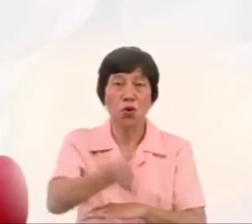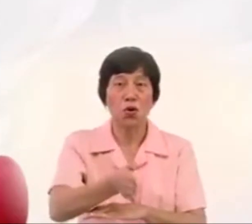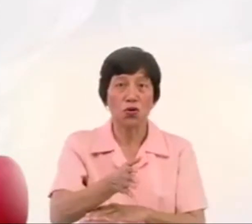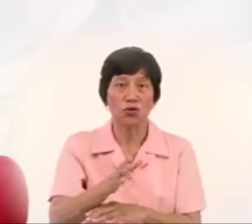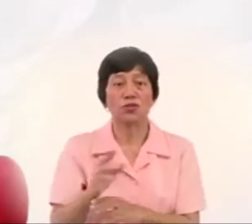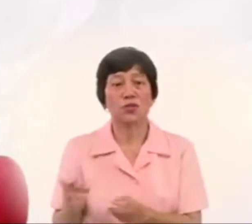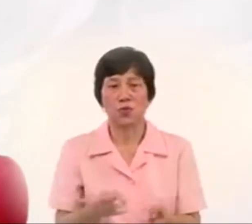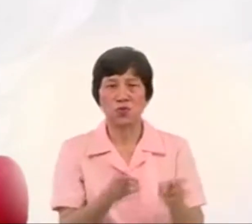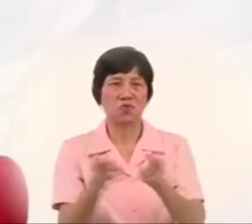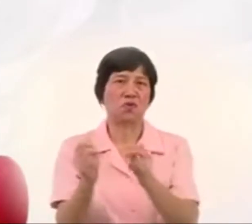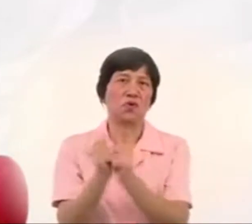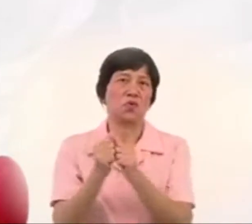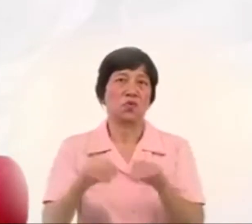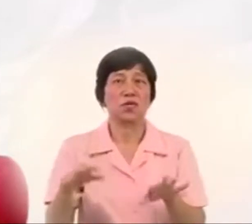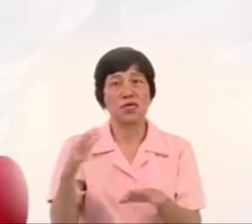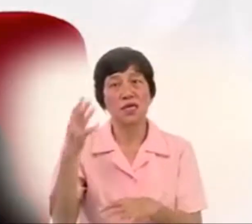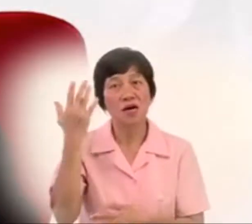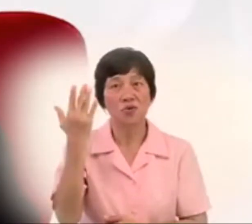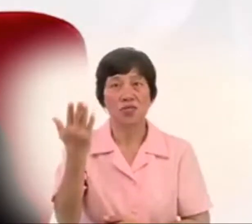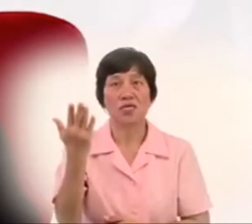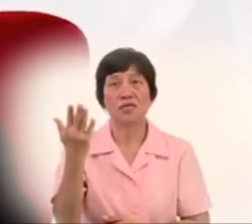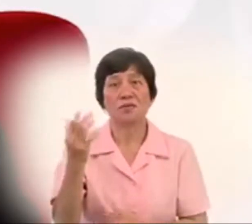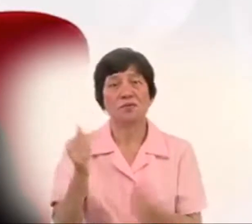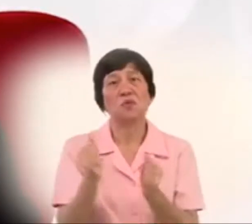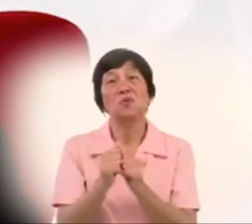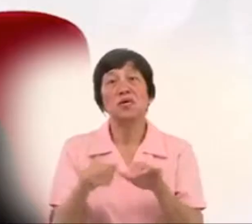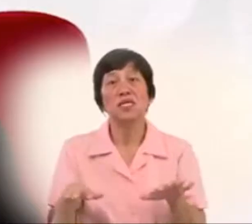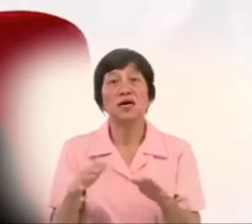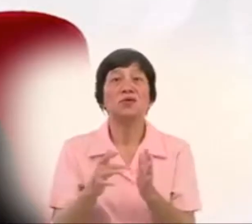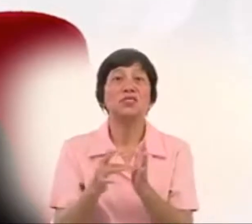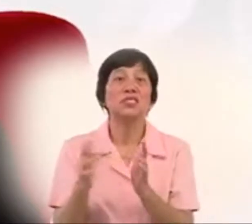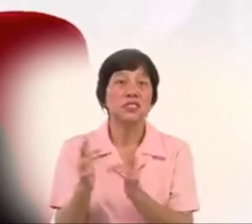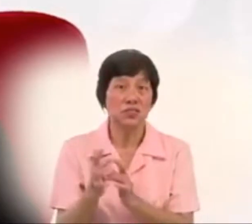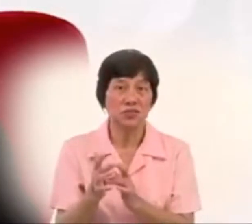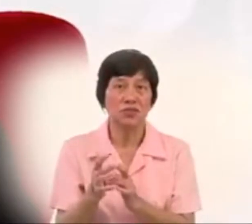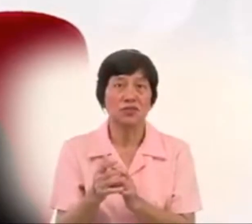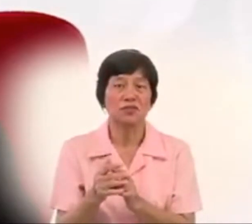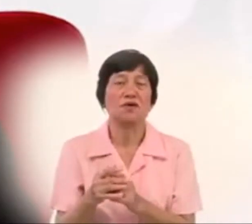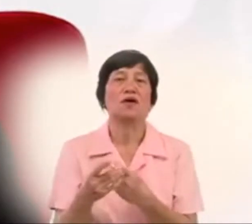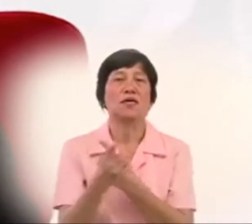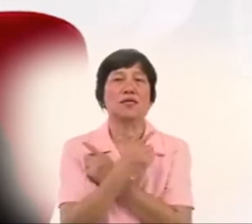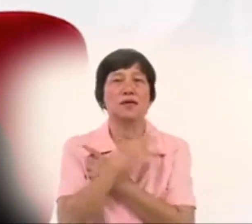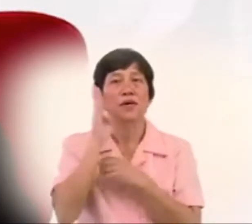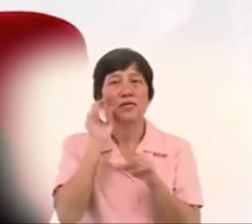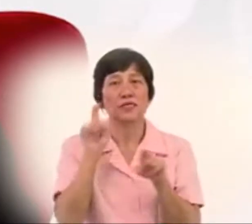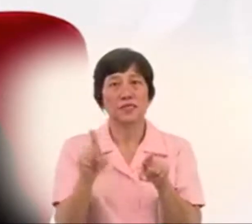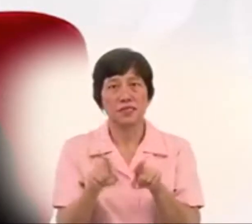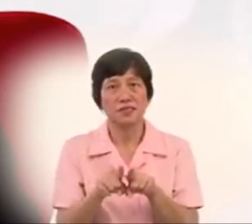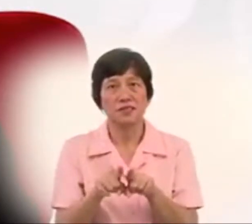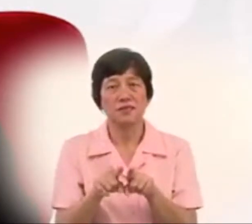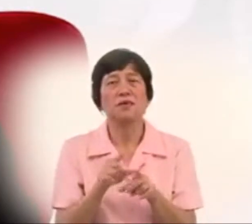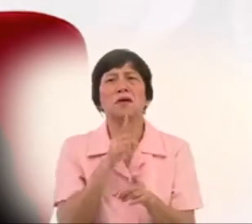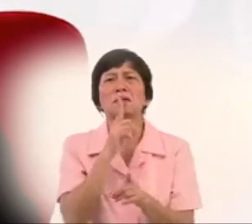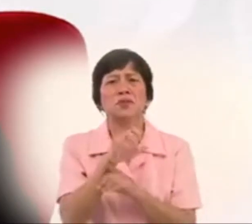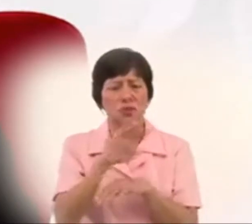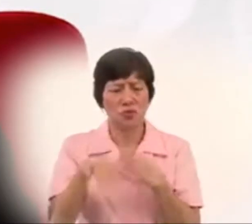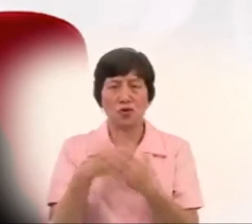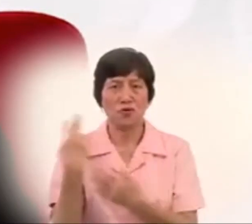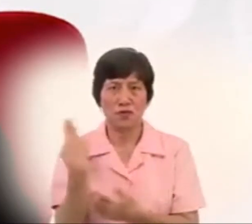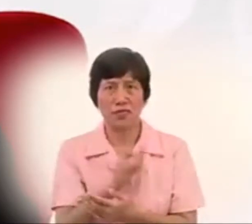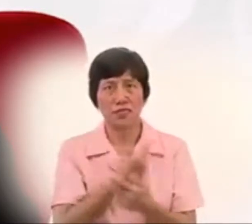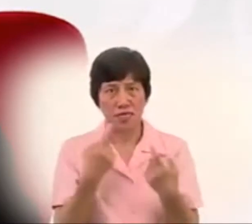him. Without him. My dear brothers and sisters, I'm sure all of us have had some